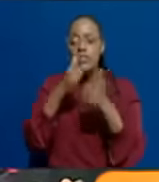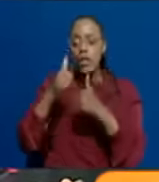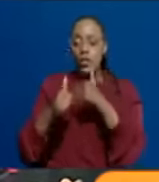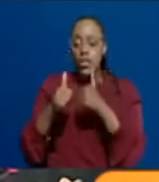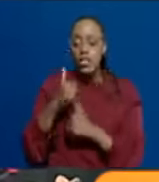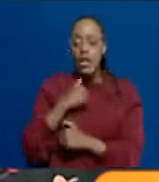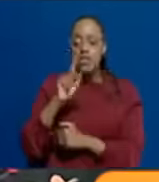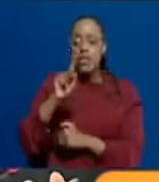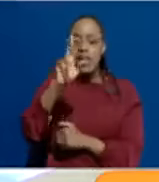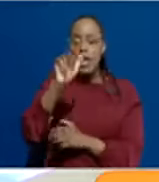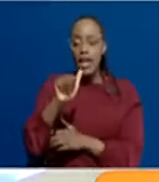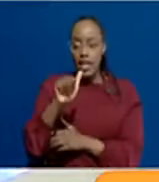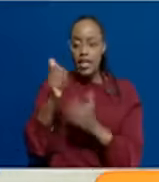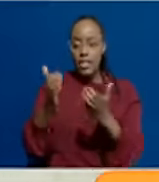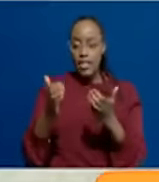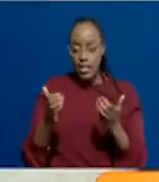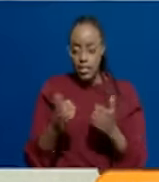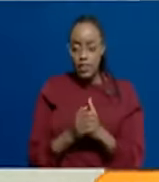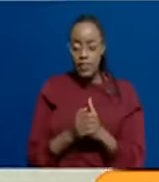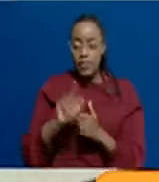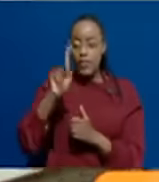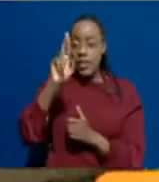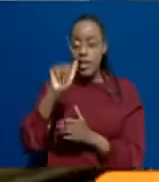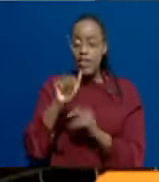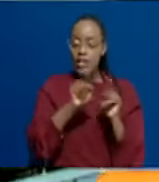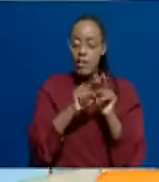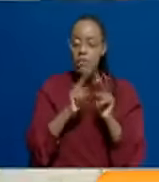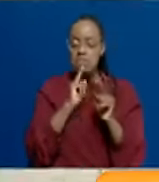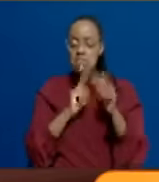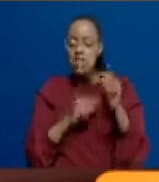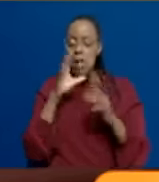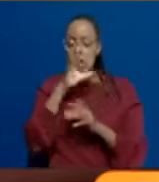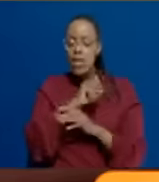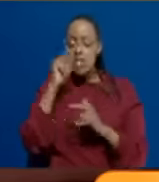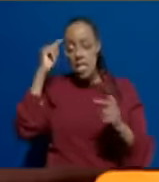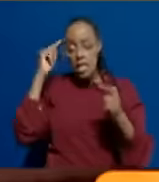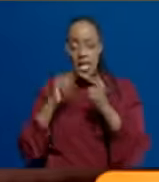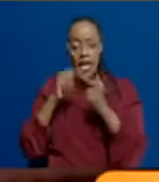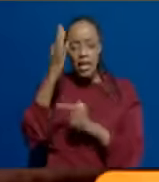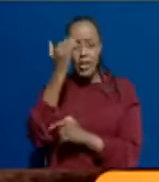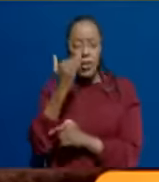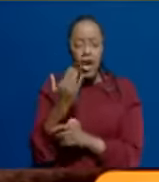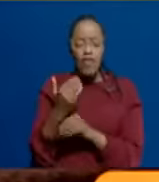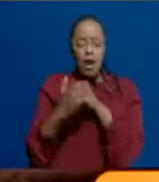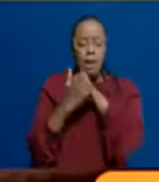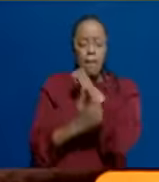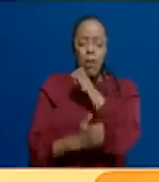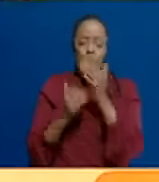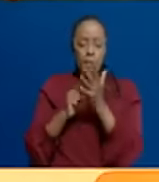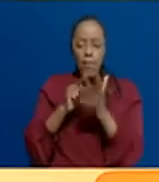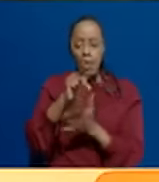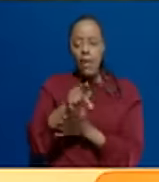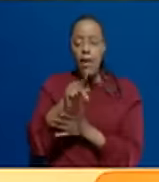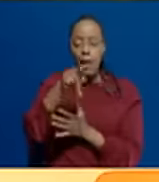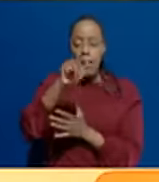that KRA needs. KRA has attributed the missing of its target to poor remittance of